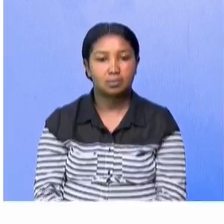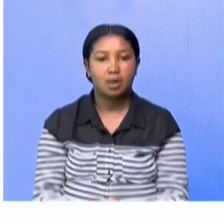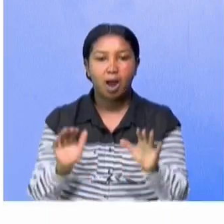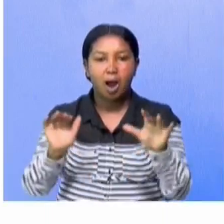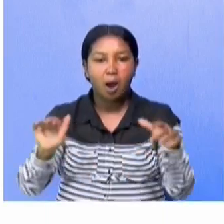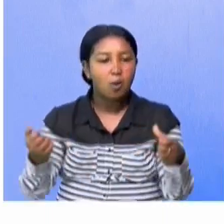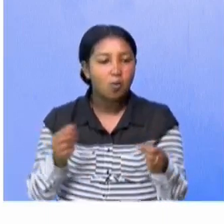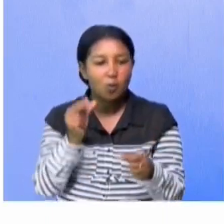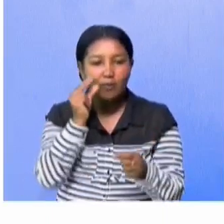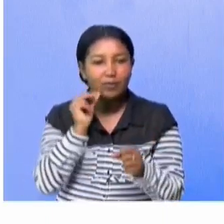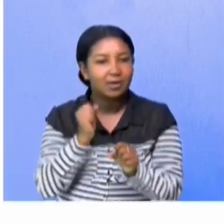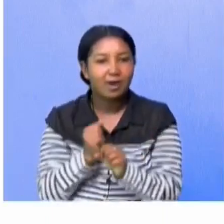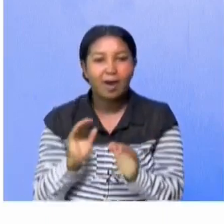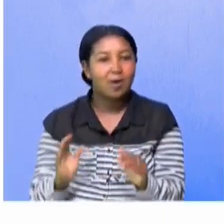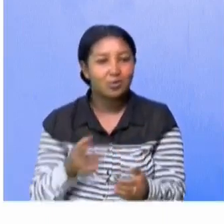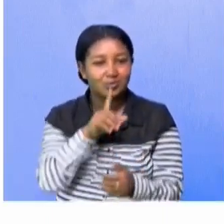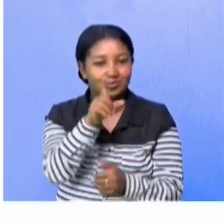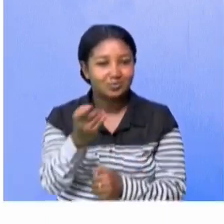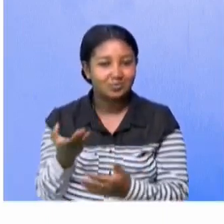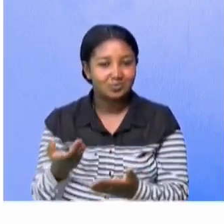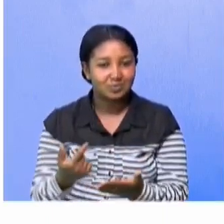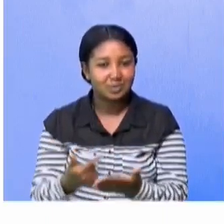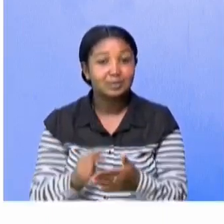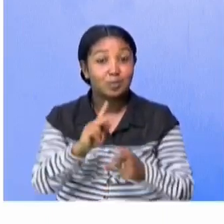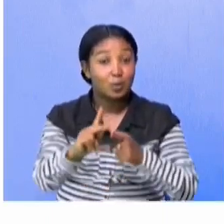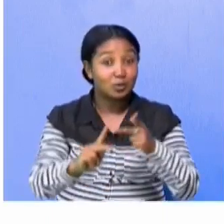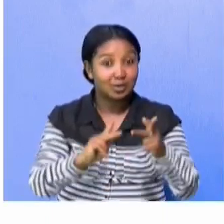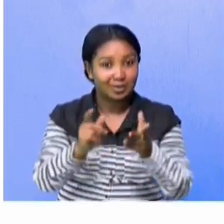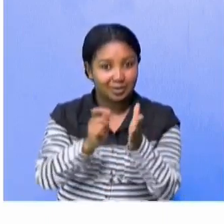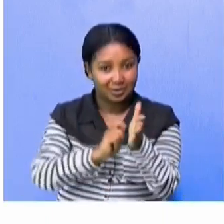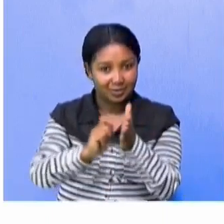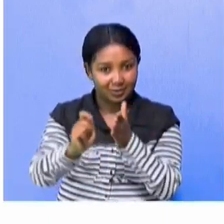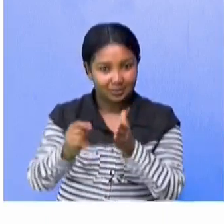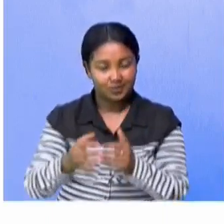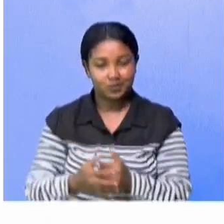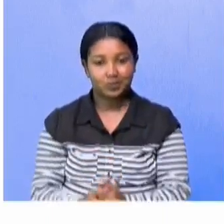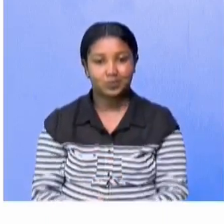coffee. This is process writing.